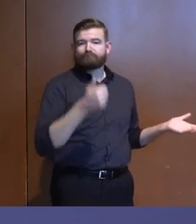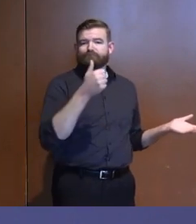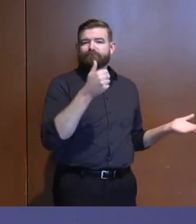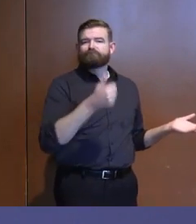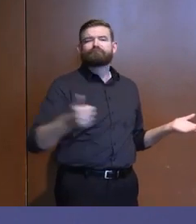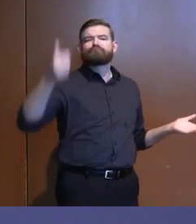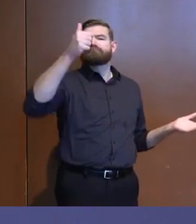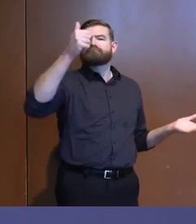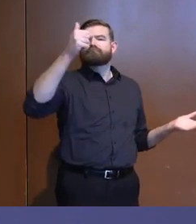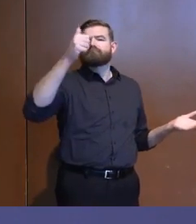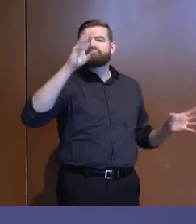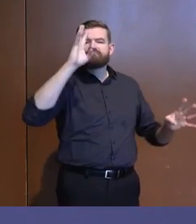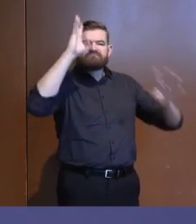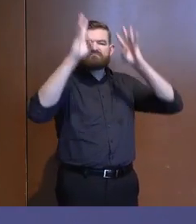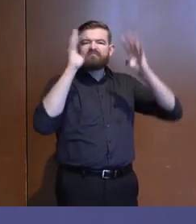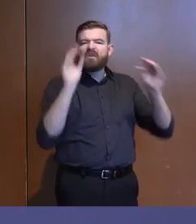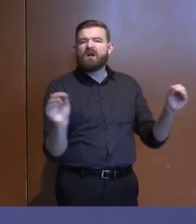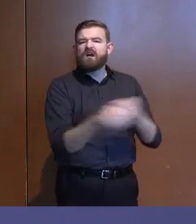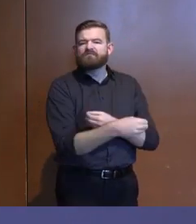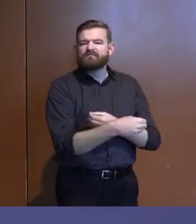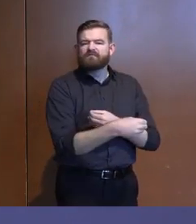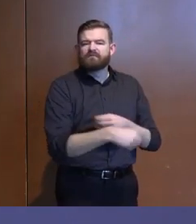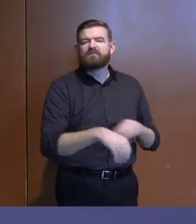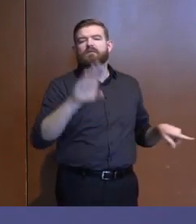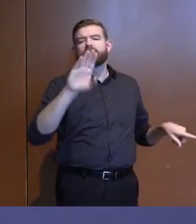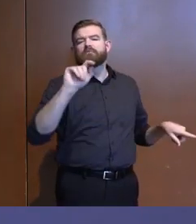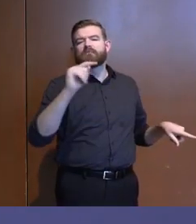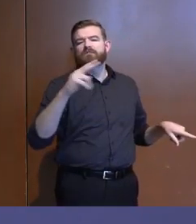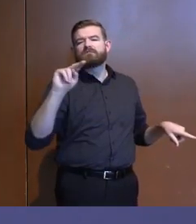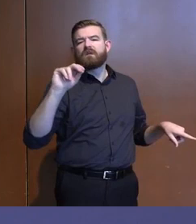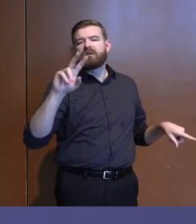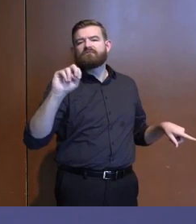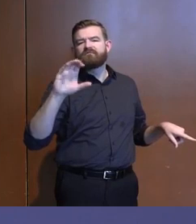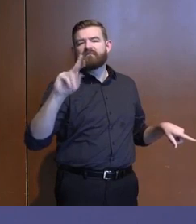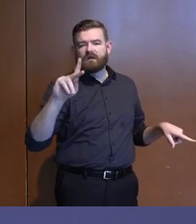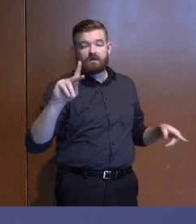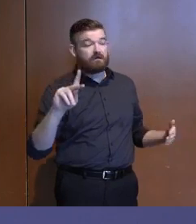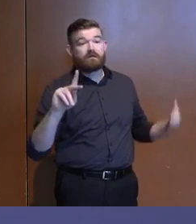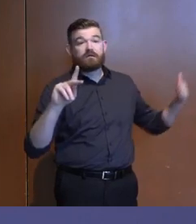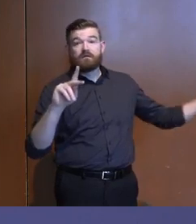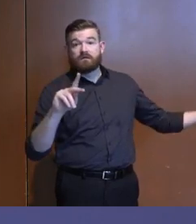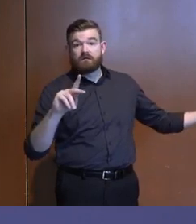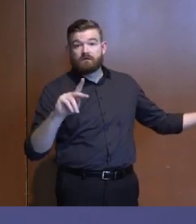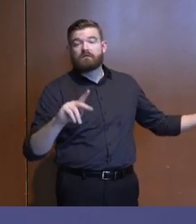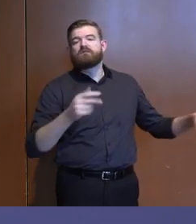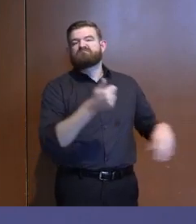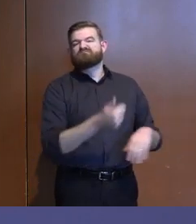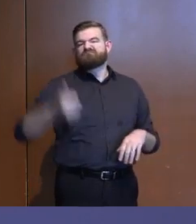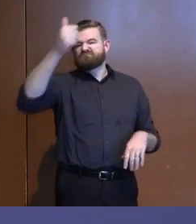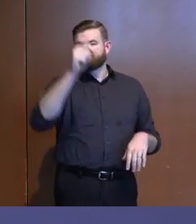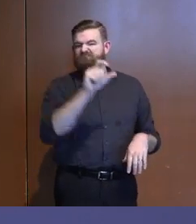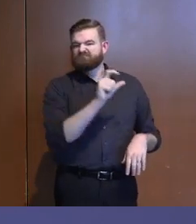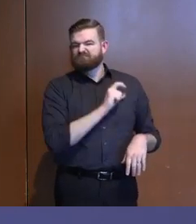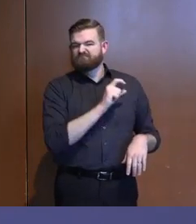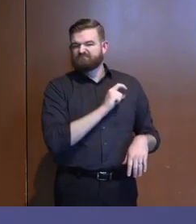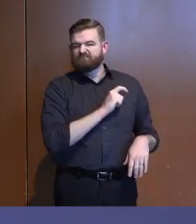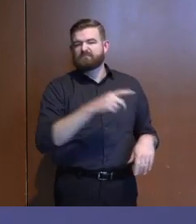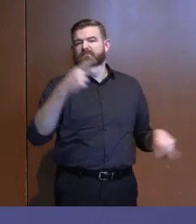her soon. Beth, thank you for joining us. And to her left, Superintendent of the State Police, Colonel Pat Callahan.